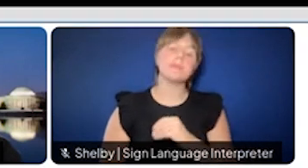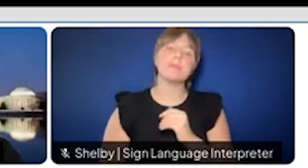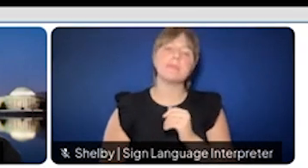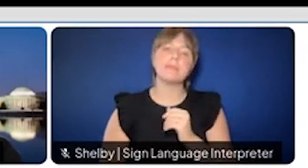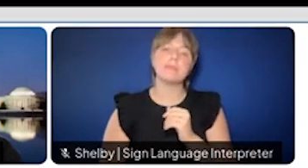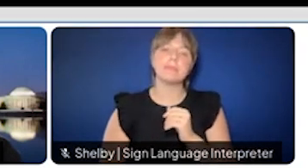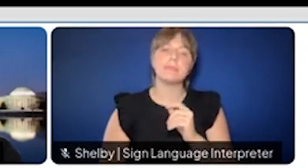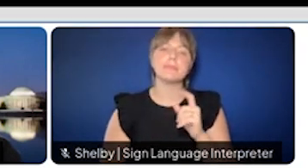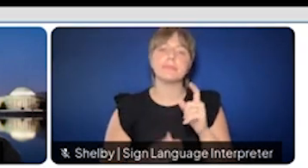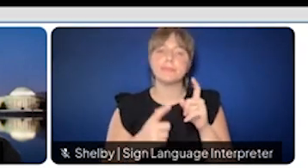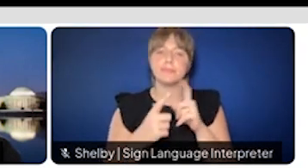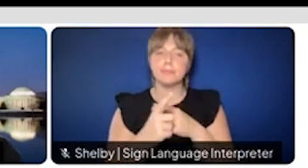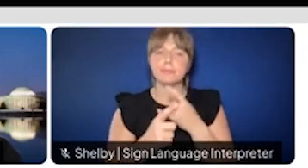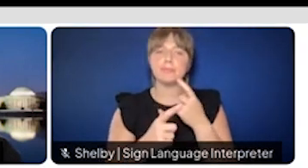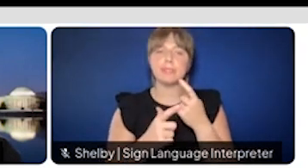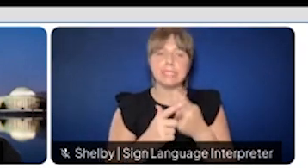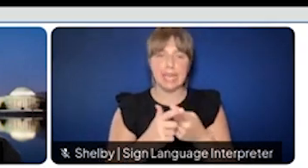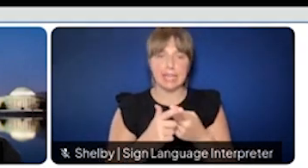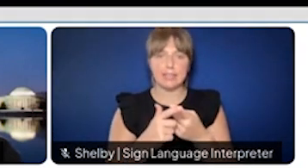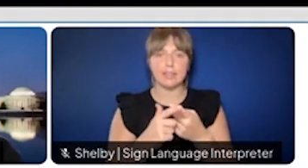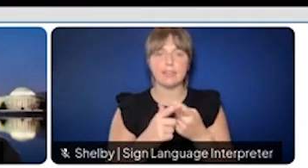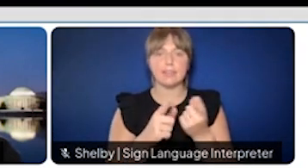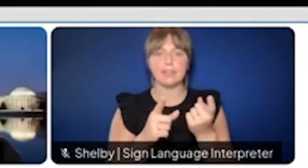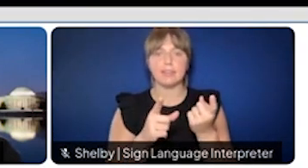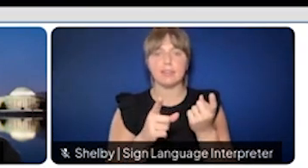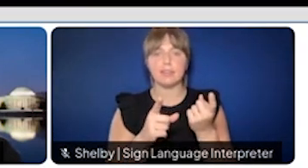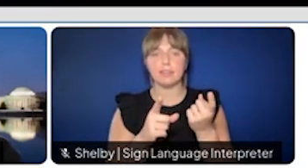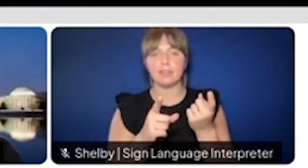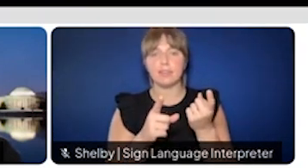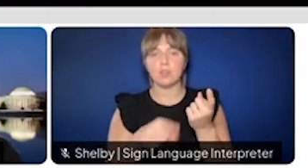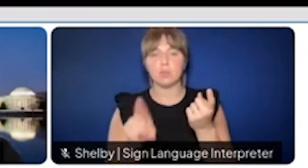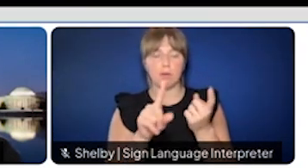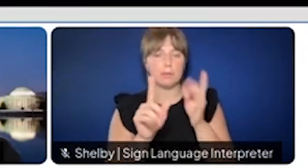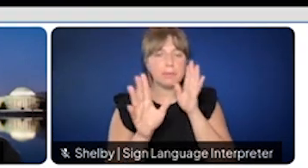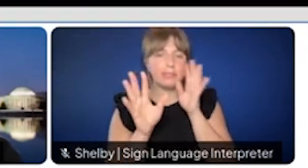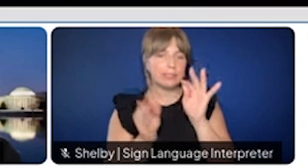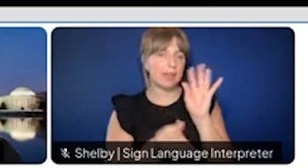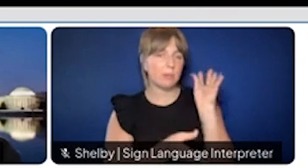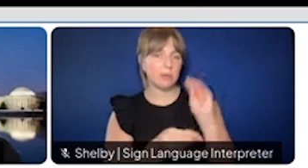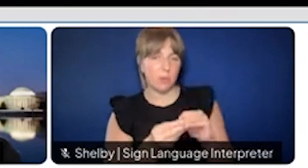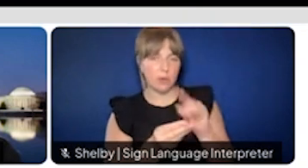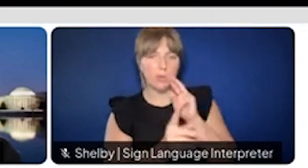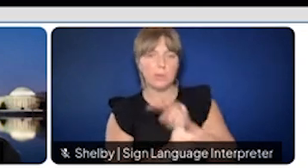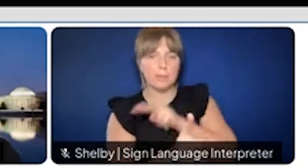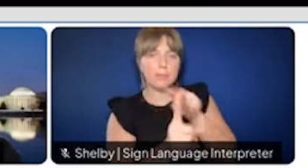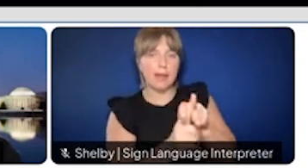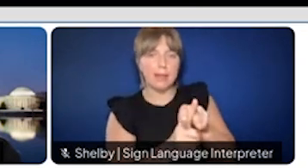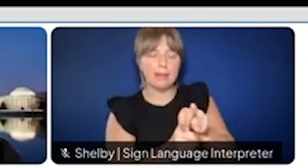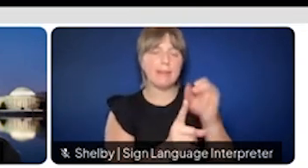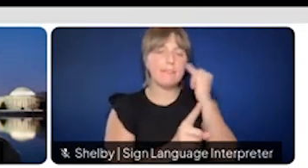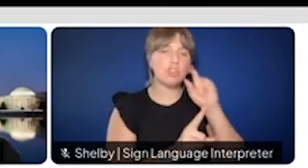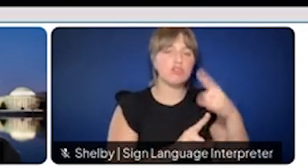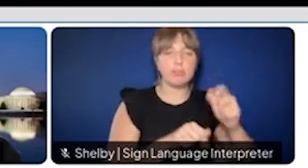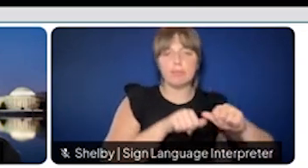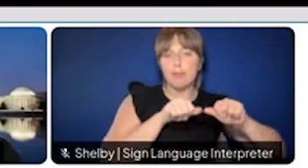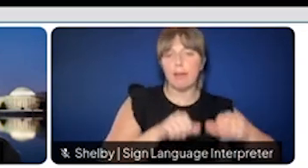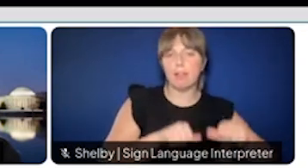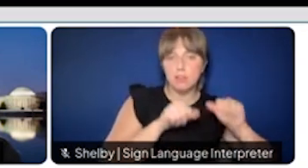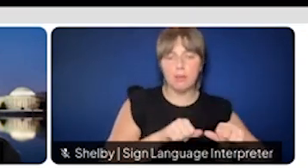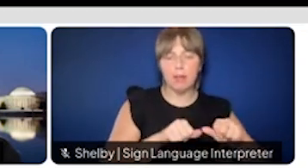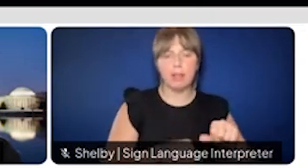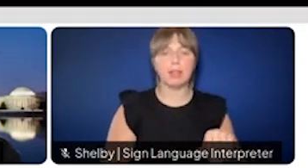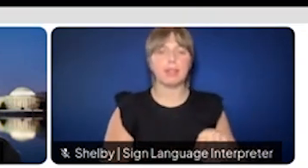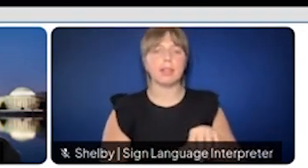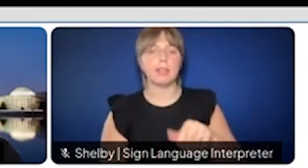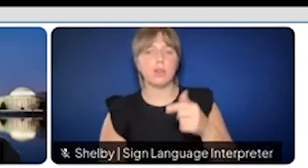then you just need to decide what total you apply that sell max to, whether it be just eligible securities only, total grant